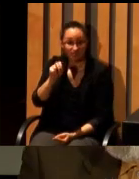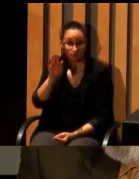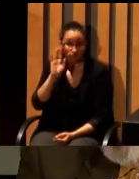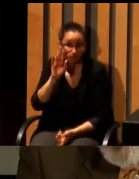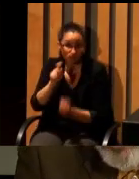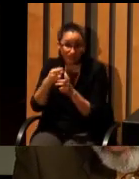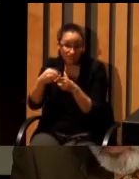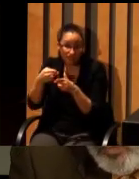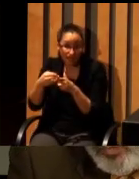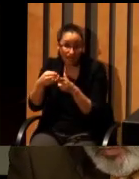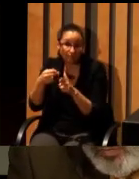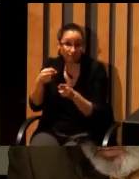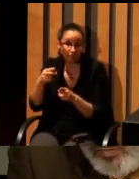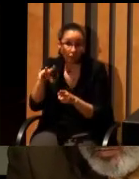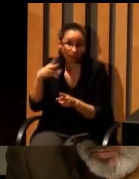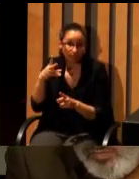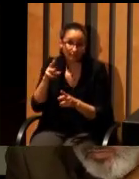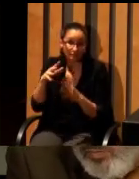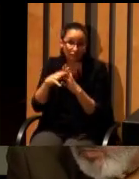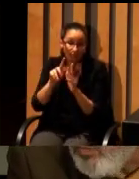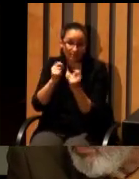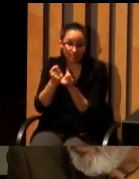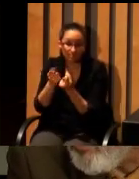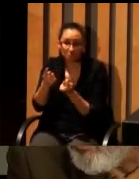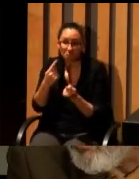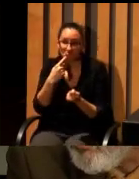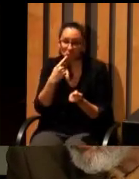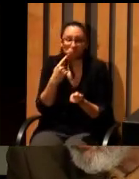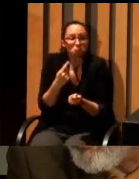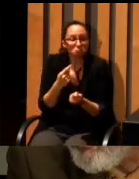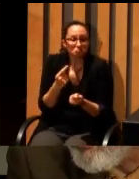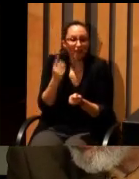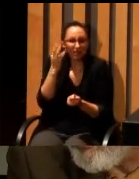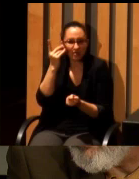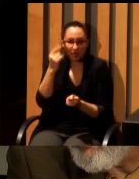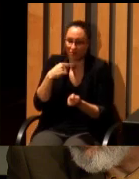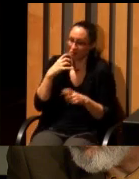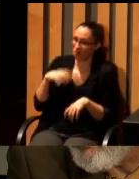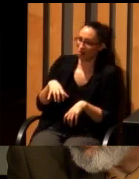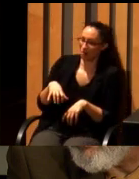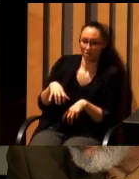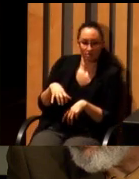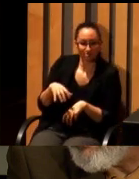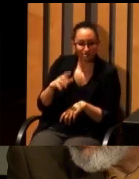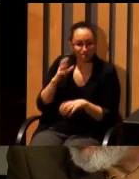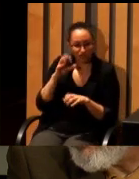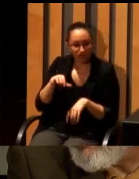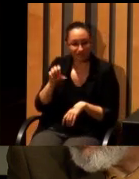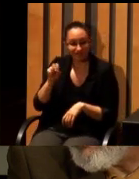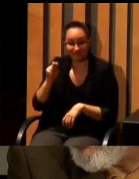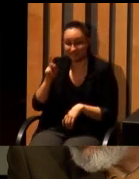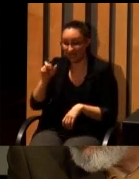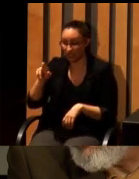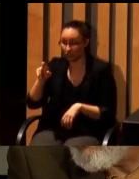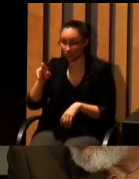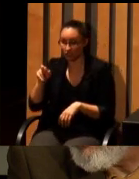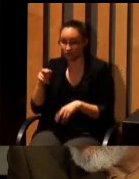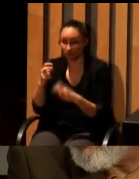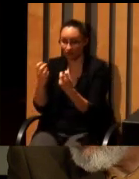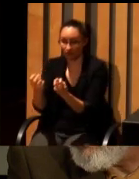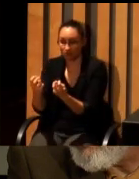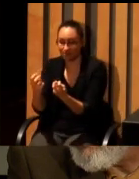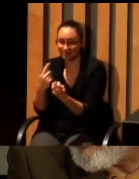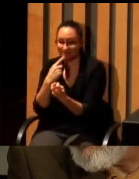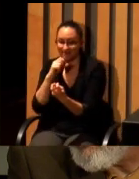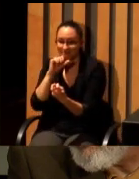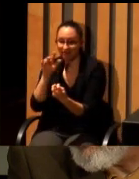football team, and to my surprise, he said he'd consider it. Snyder sat next to him and didn't say a word, but the look on his